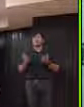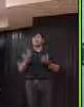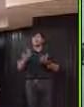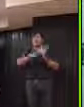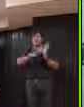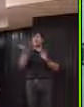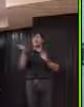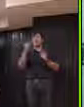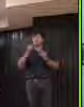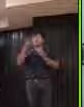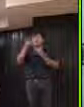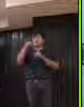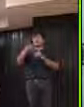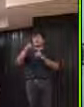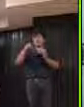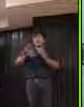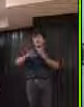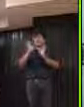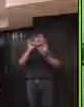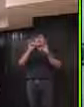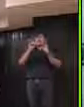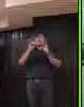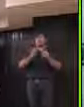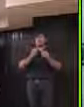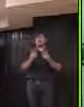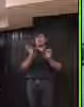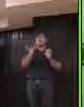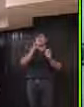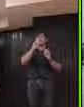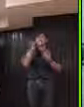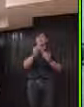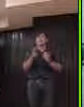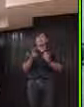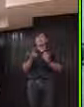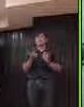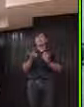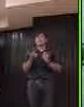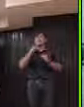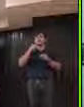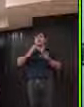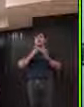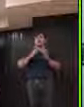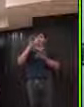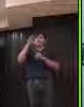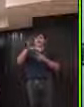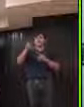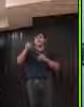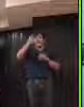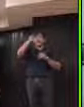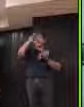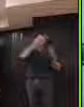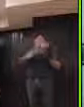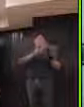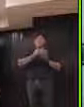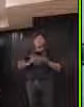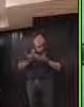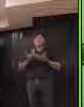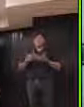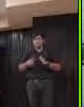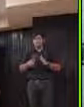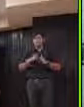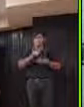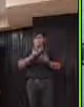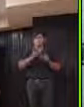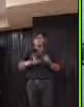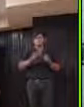did the state require any special status? It was a state which acceded to India and therefore should